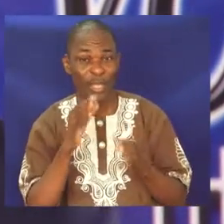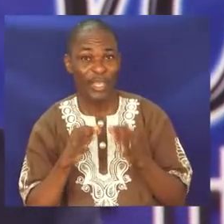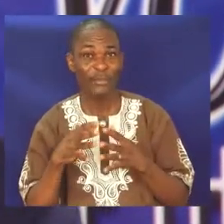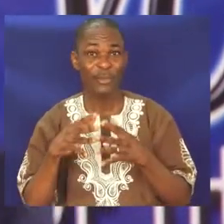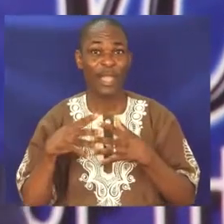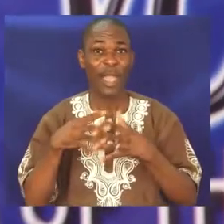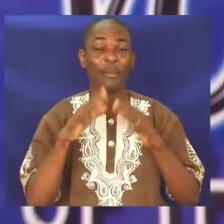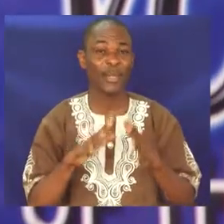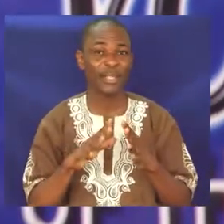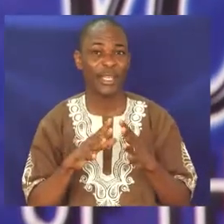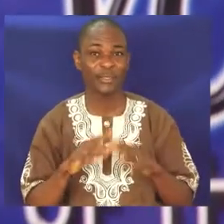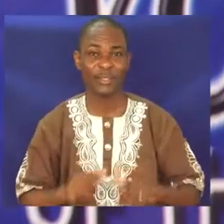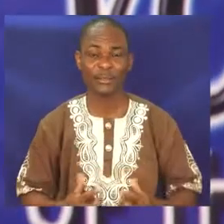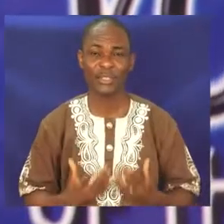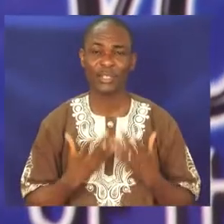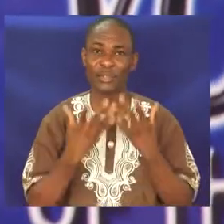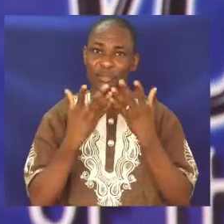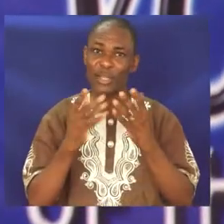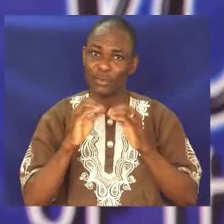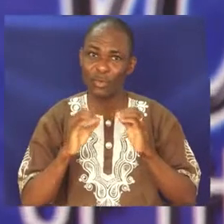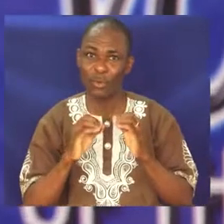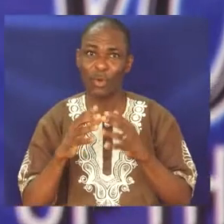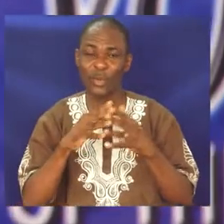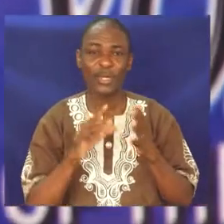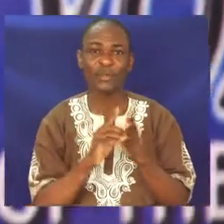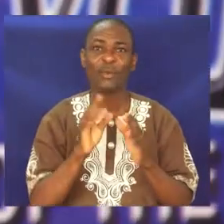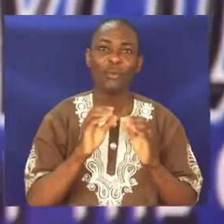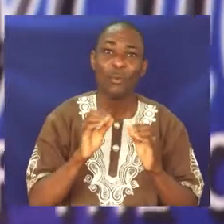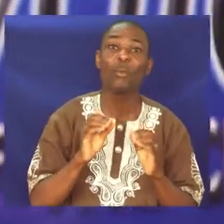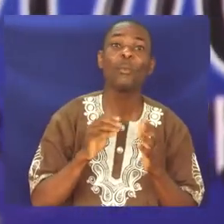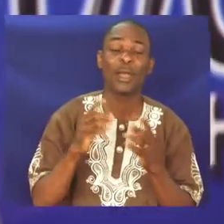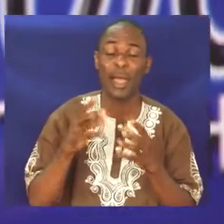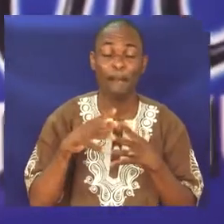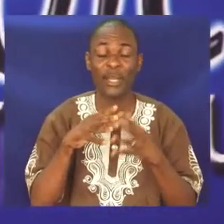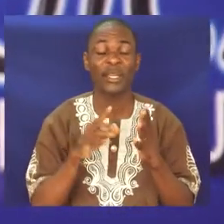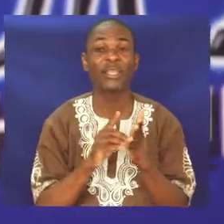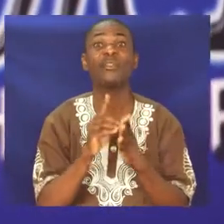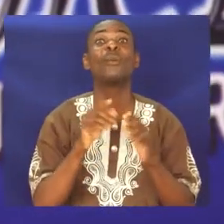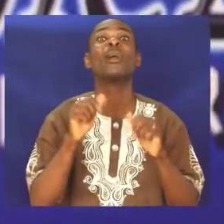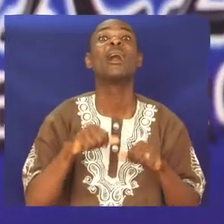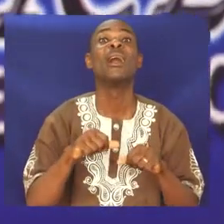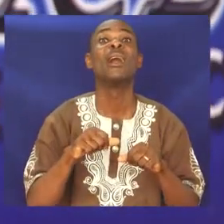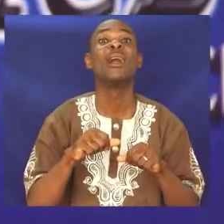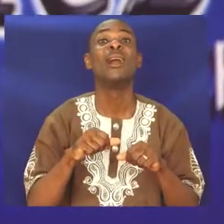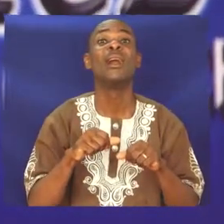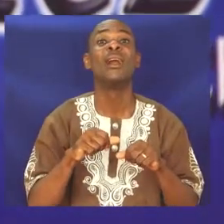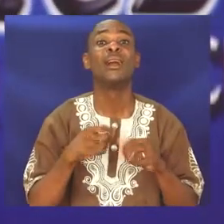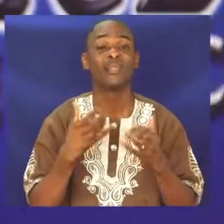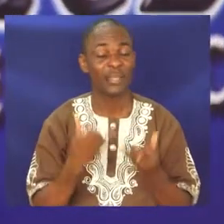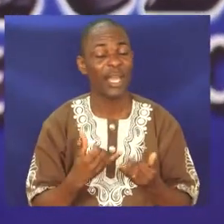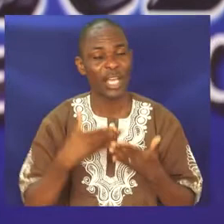one and got a drew baby a dre. A briar do a man penimfo for a sisui. Oman